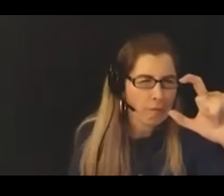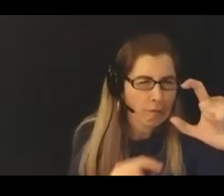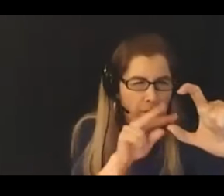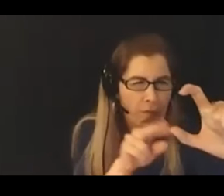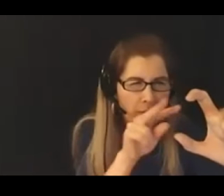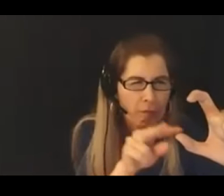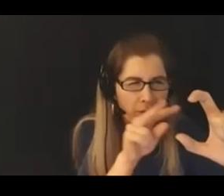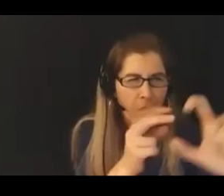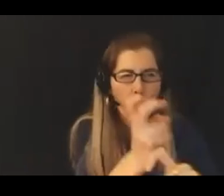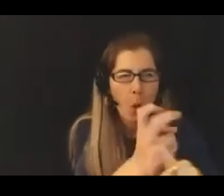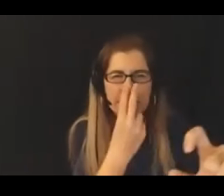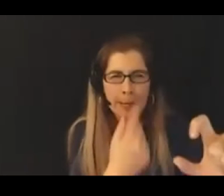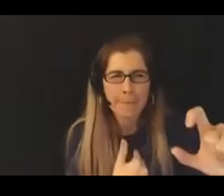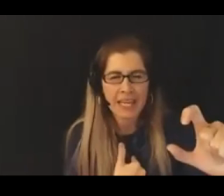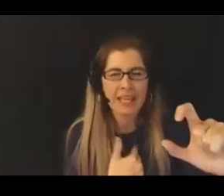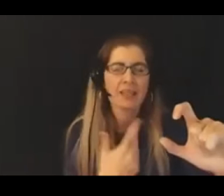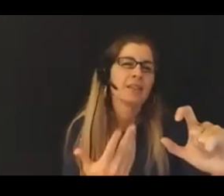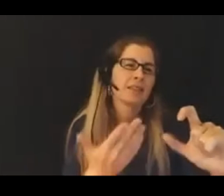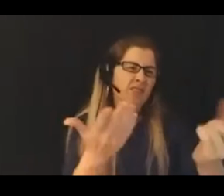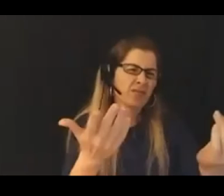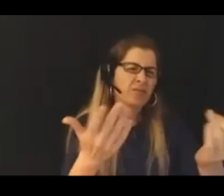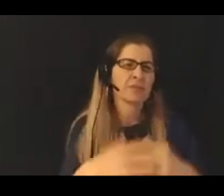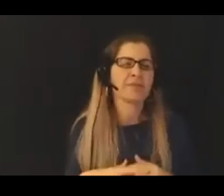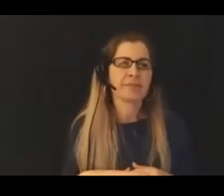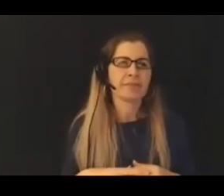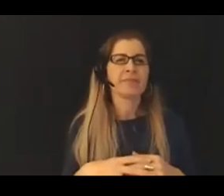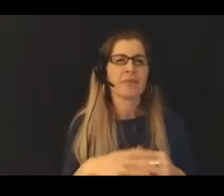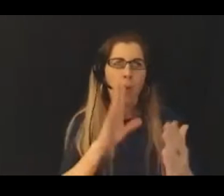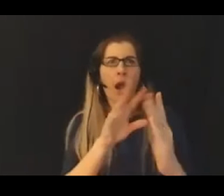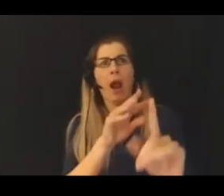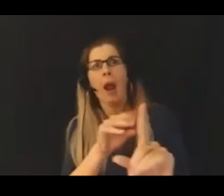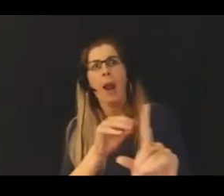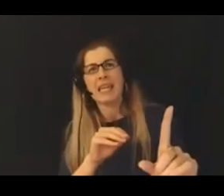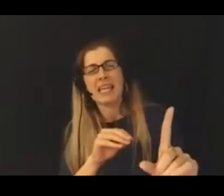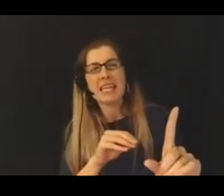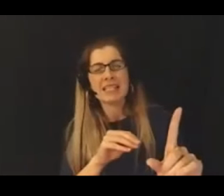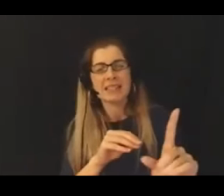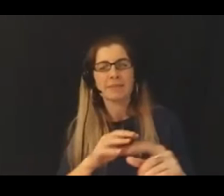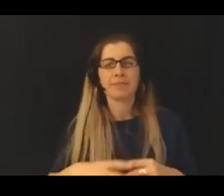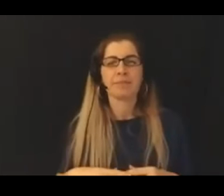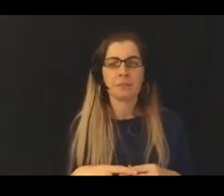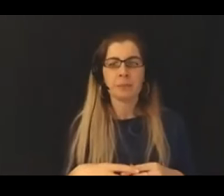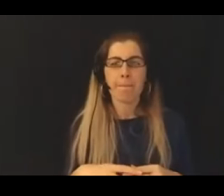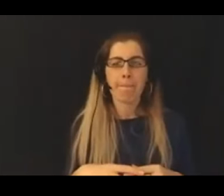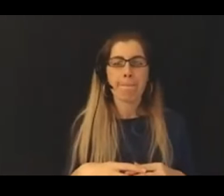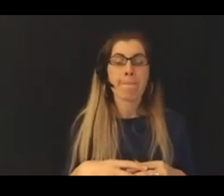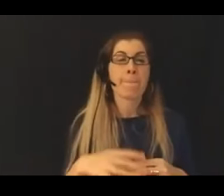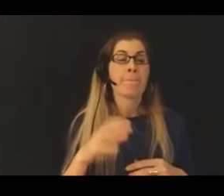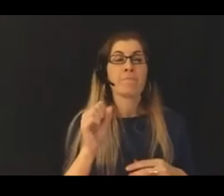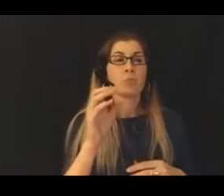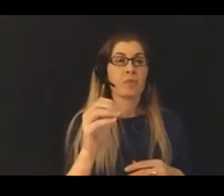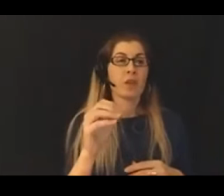to look at a very small picture of you to pick up that movement material. So that's just something that we try